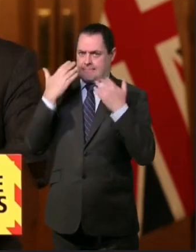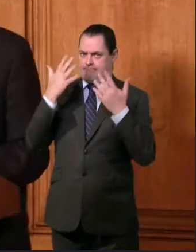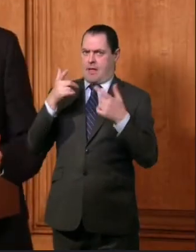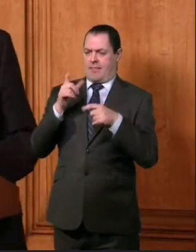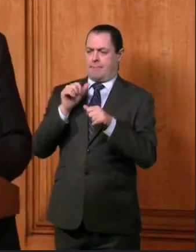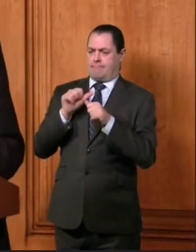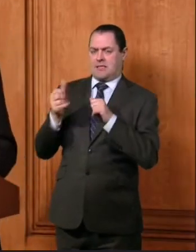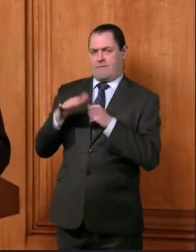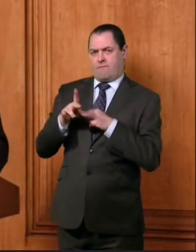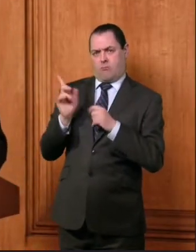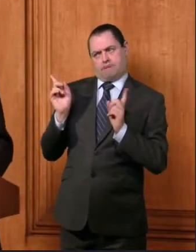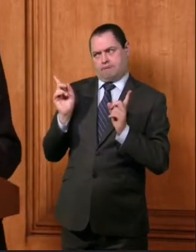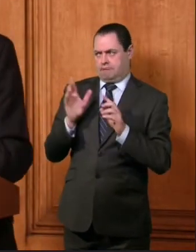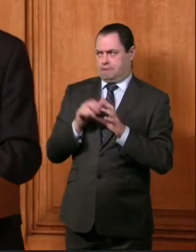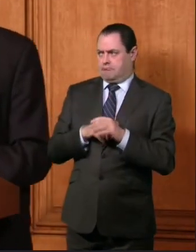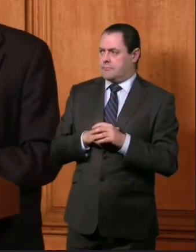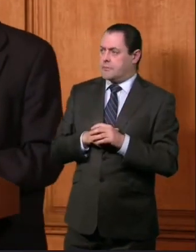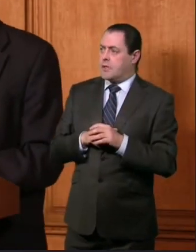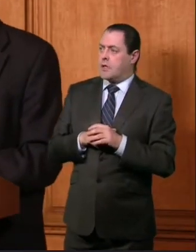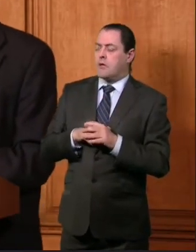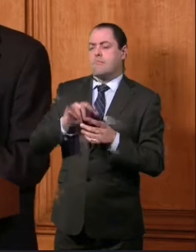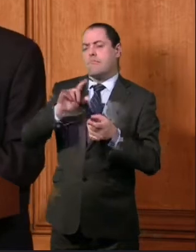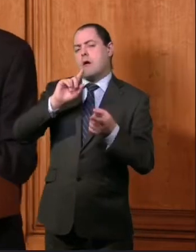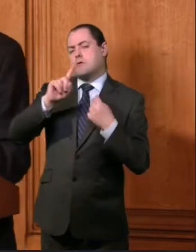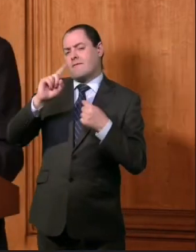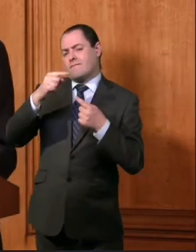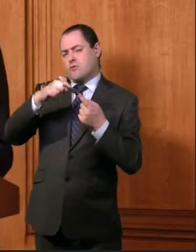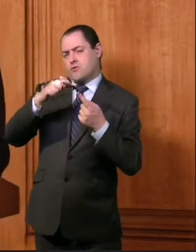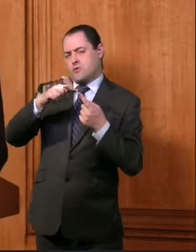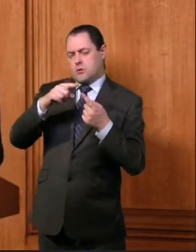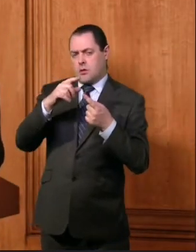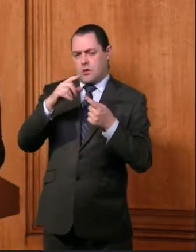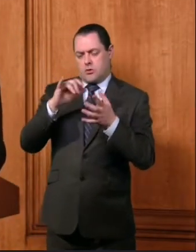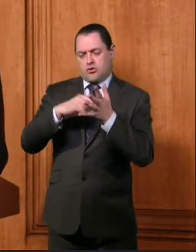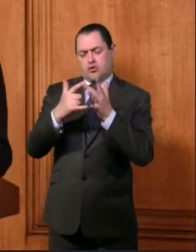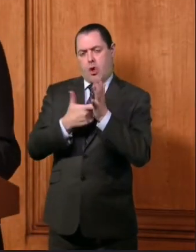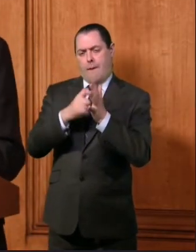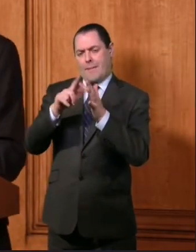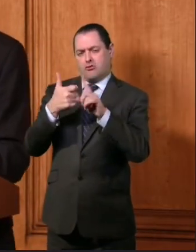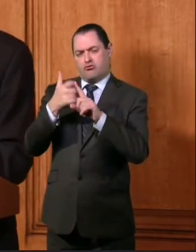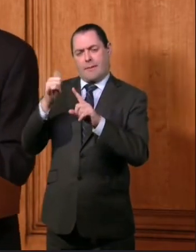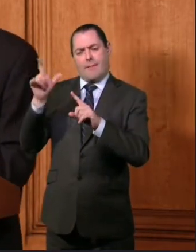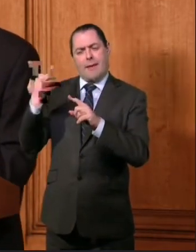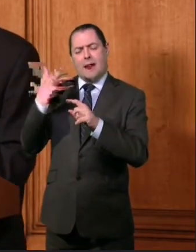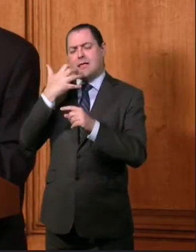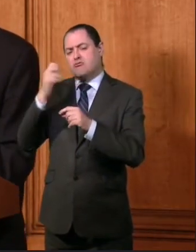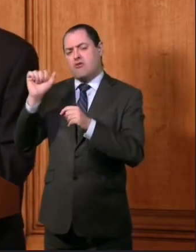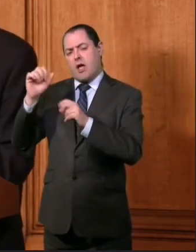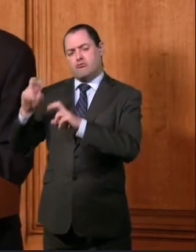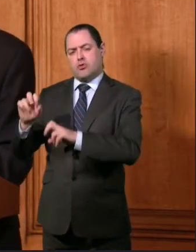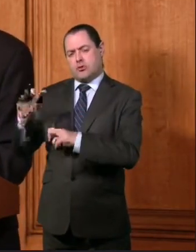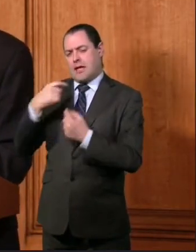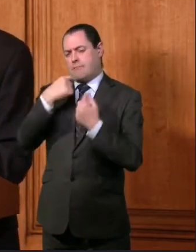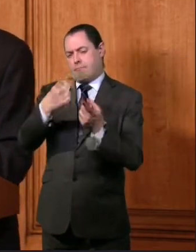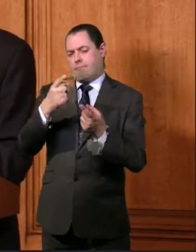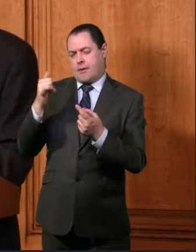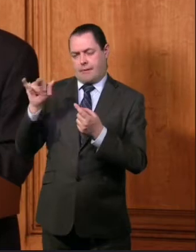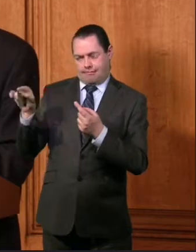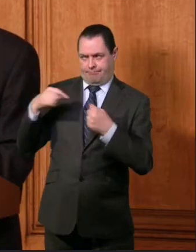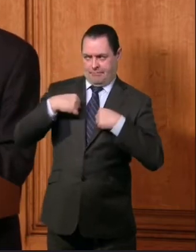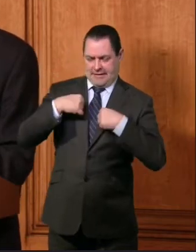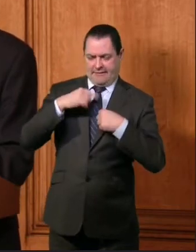I'll answer the first one. Patrick might want to come on to the data from Israel. On the first one, the shape of when mortality occurs,